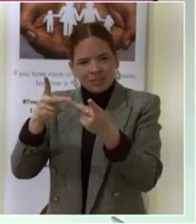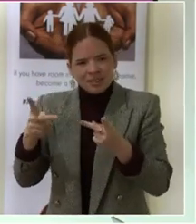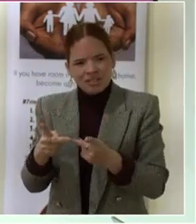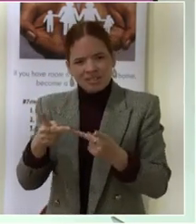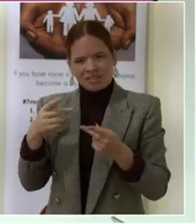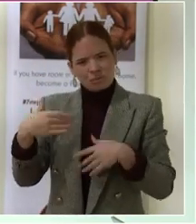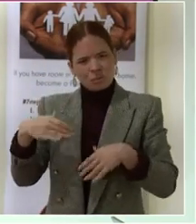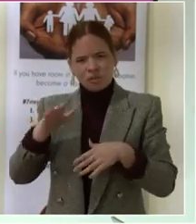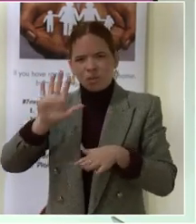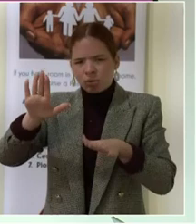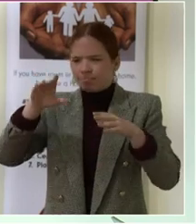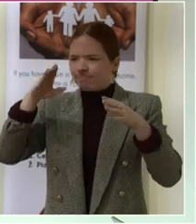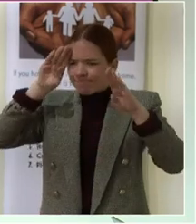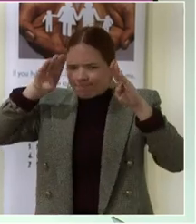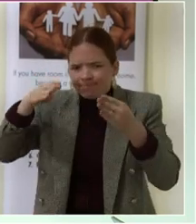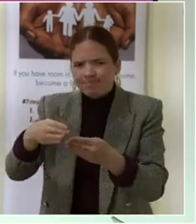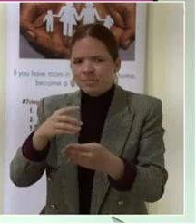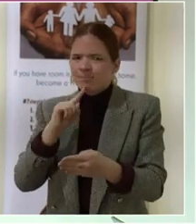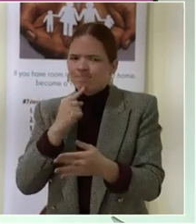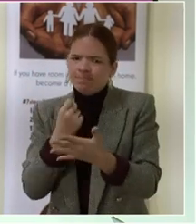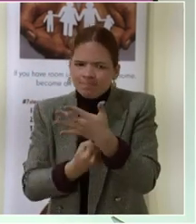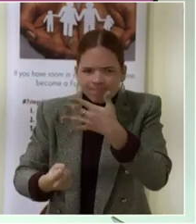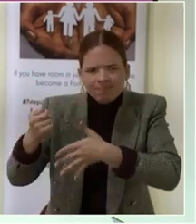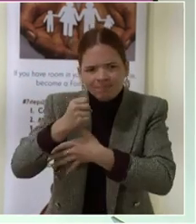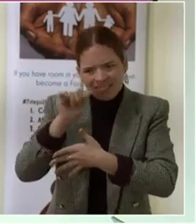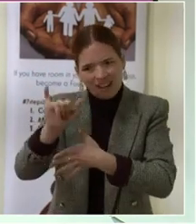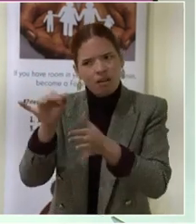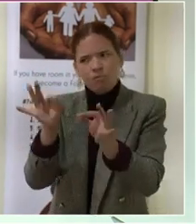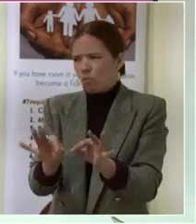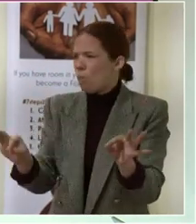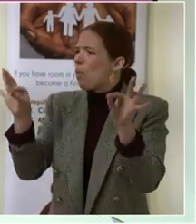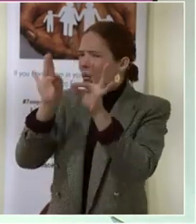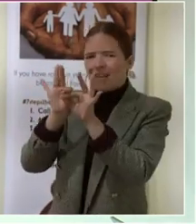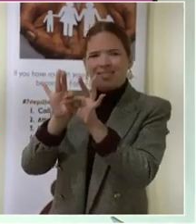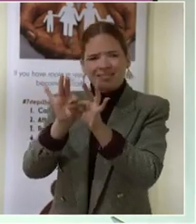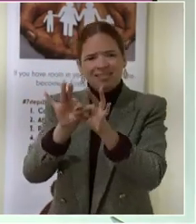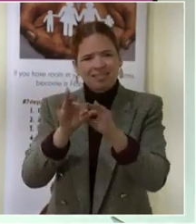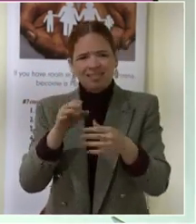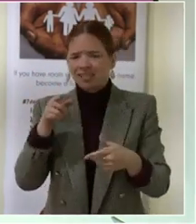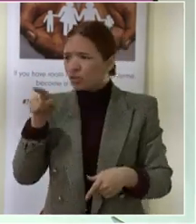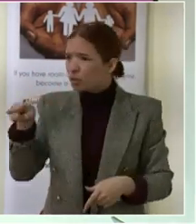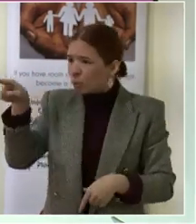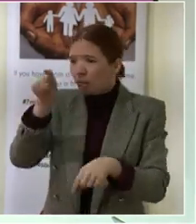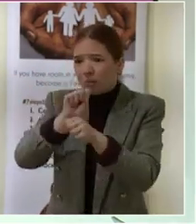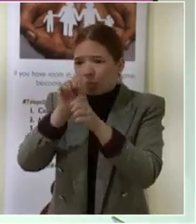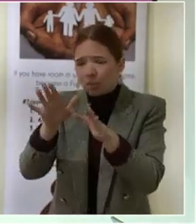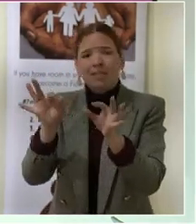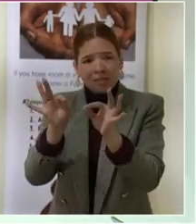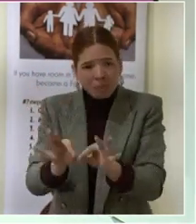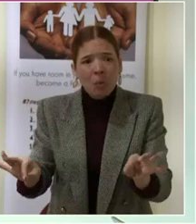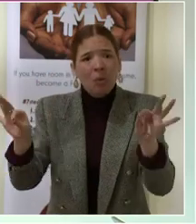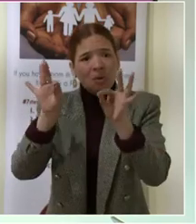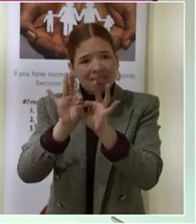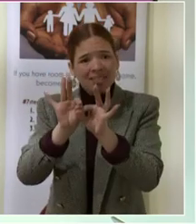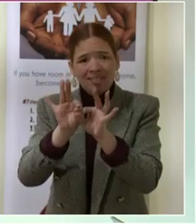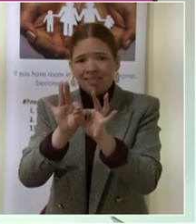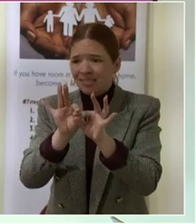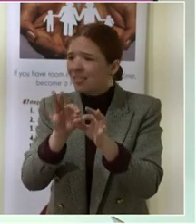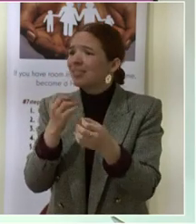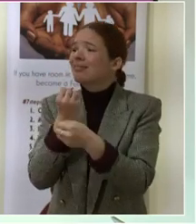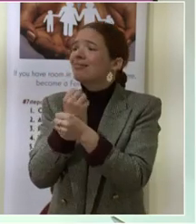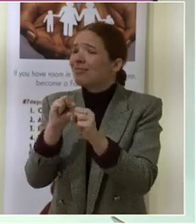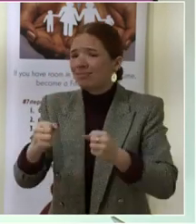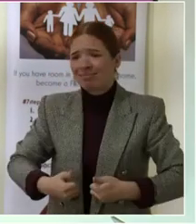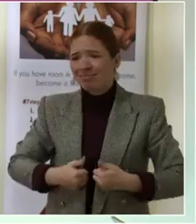the critical job that they have to do. And their job is critical, right? Yes. It's about saving lives.